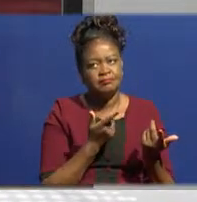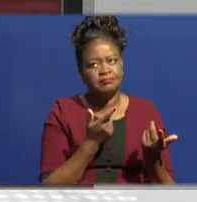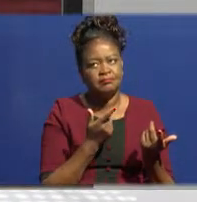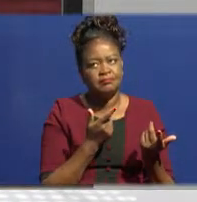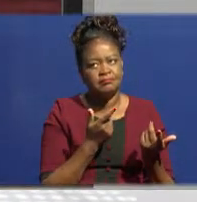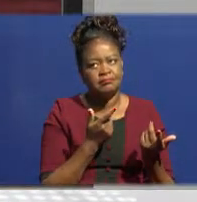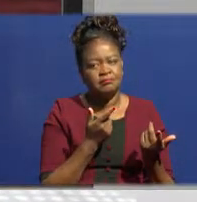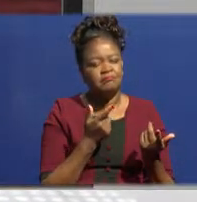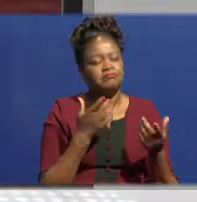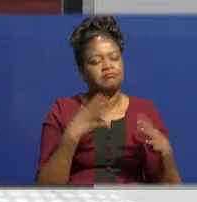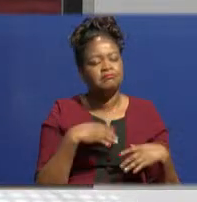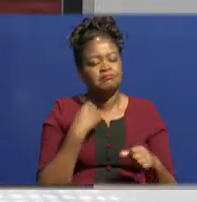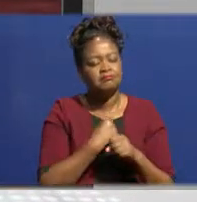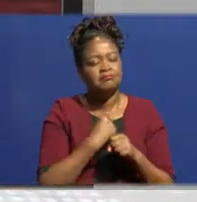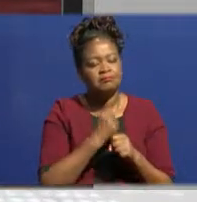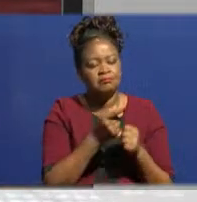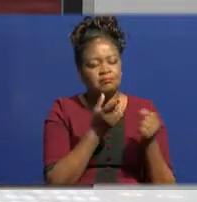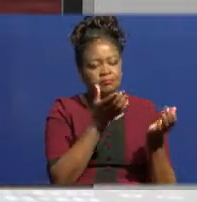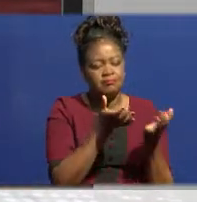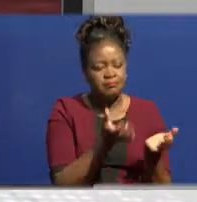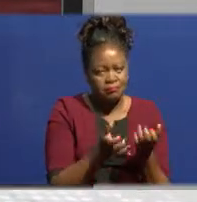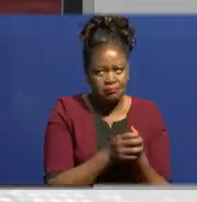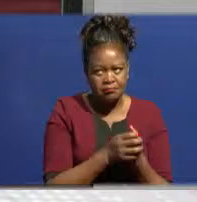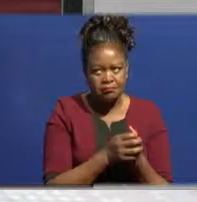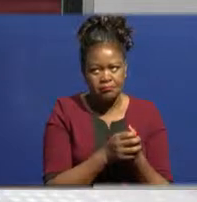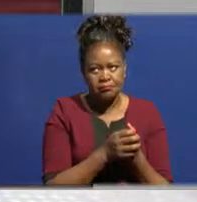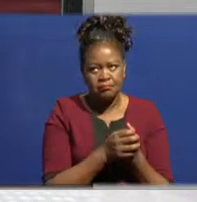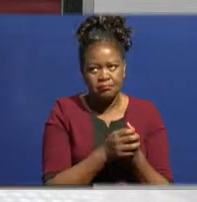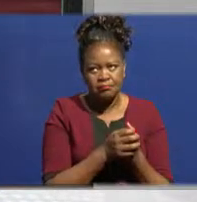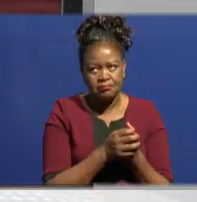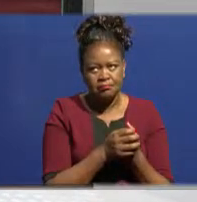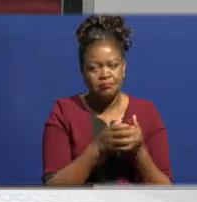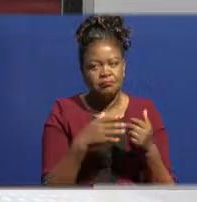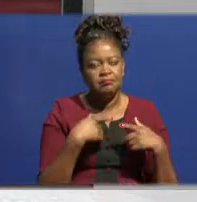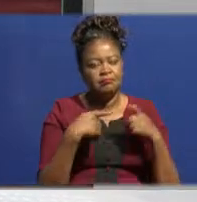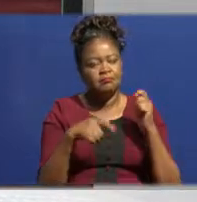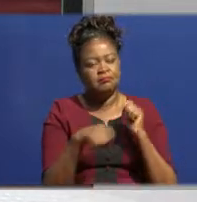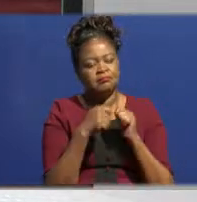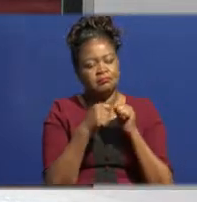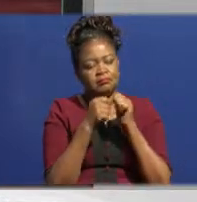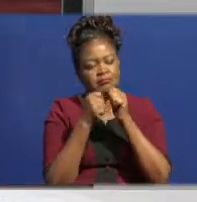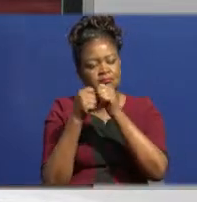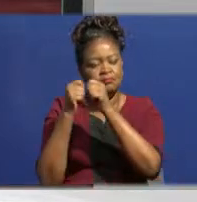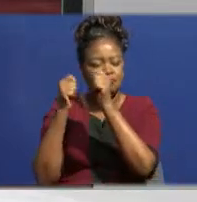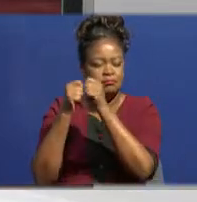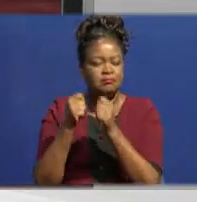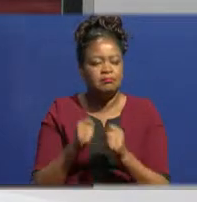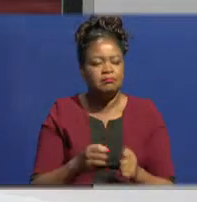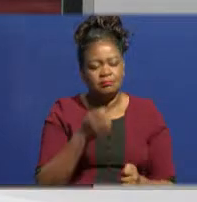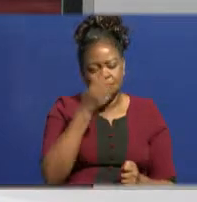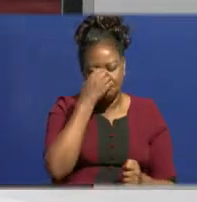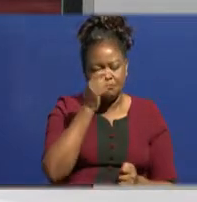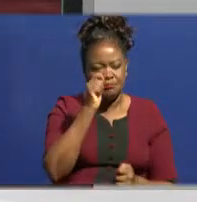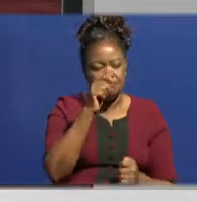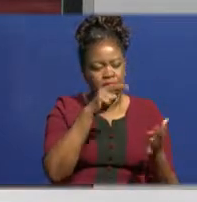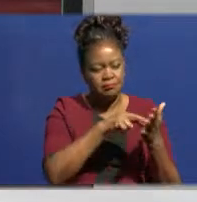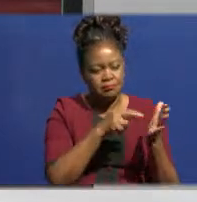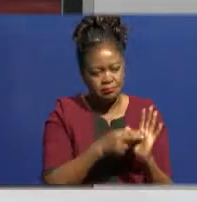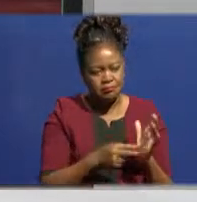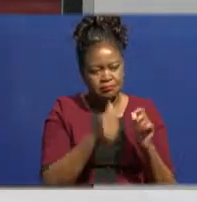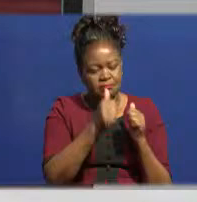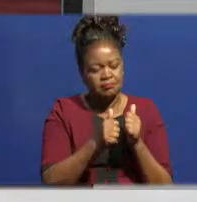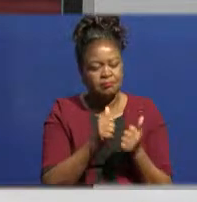whoever are in this business are scuttling one of President William Ruto's key project, which was